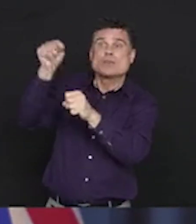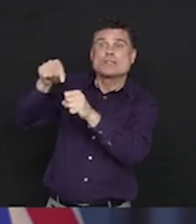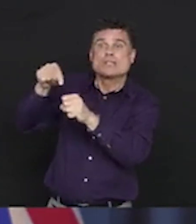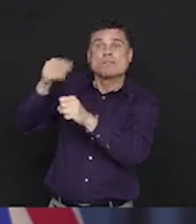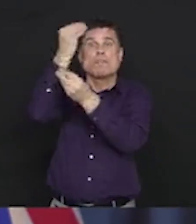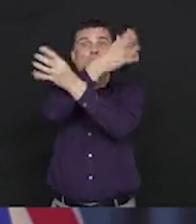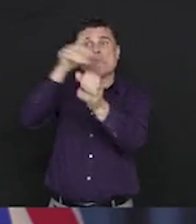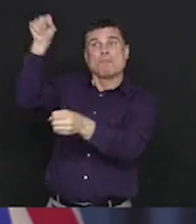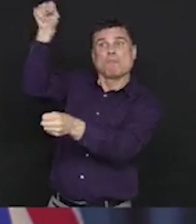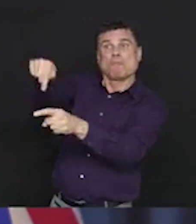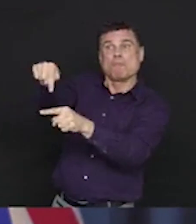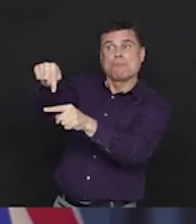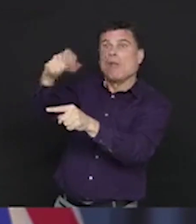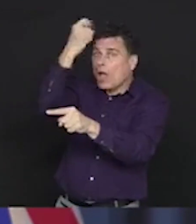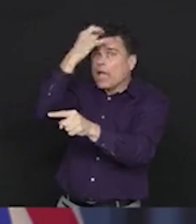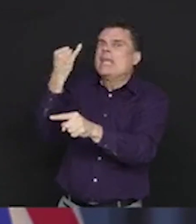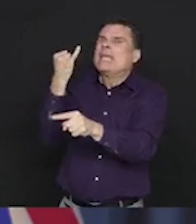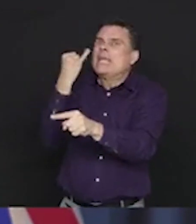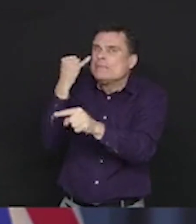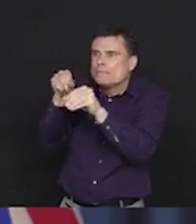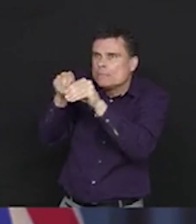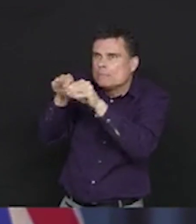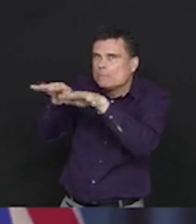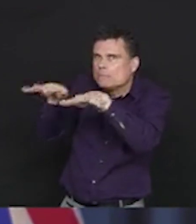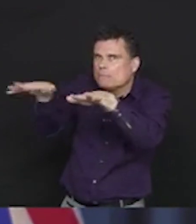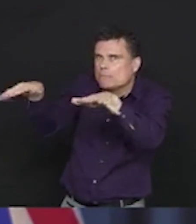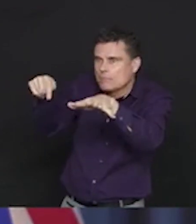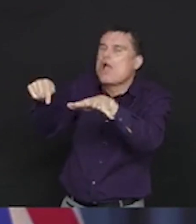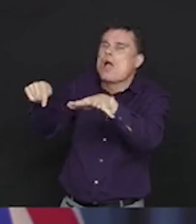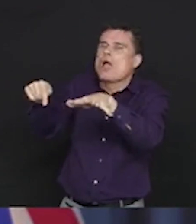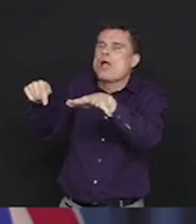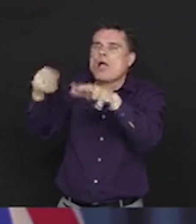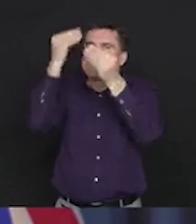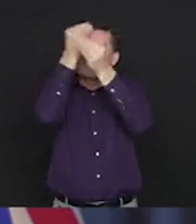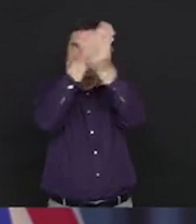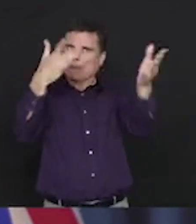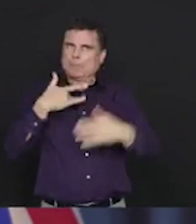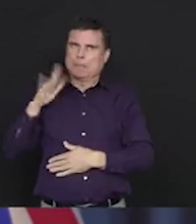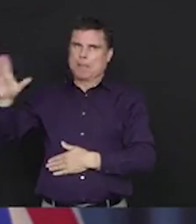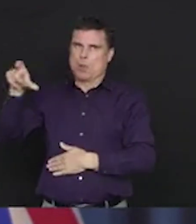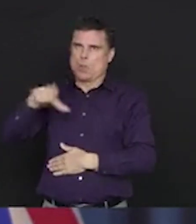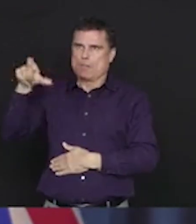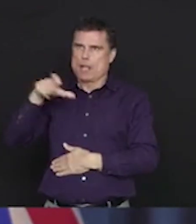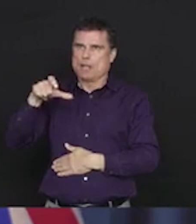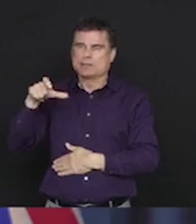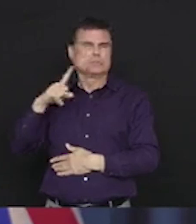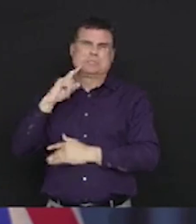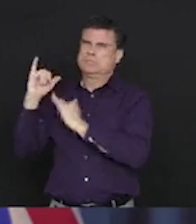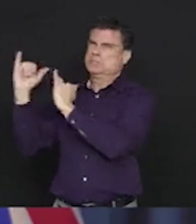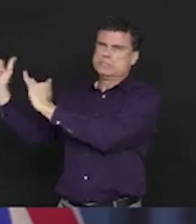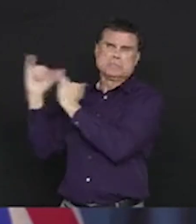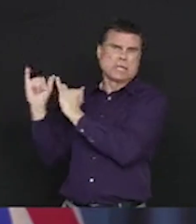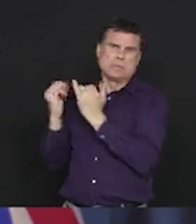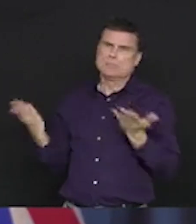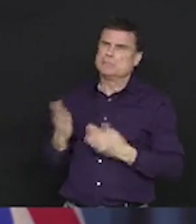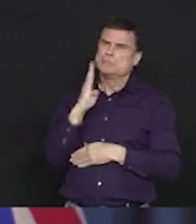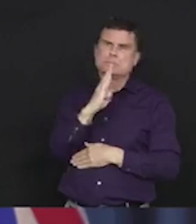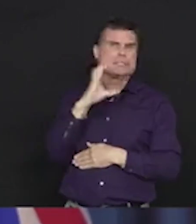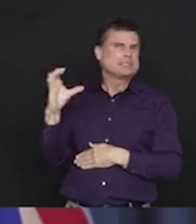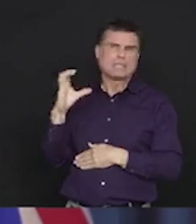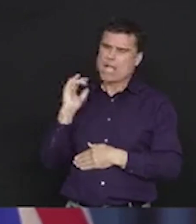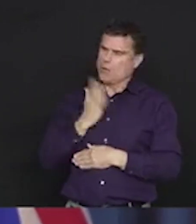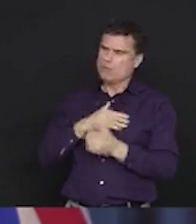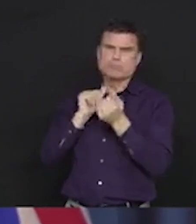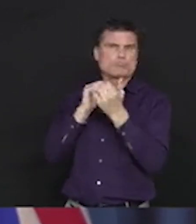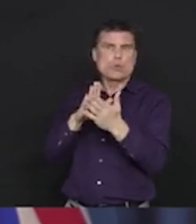in public or in facilities. Those are things that are consistent with our approach from public health perspective. So it's not